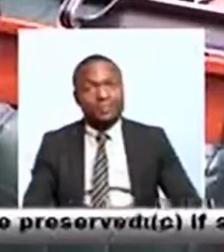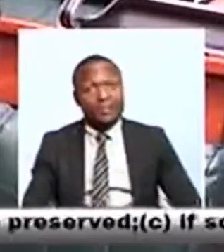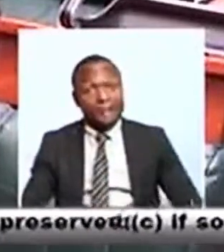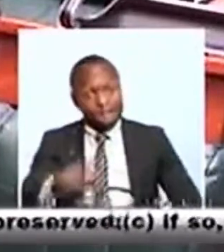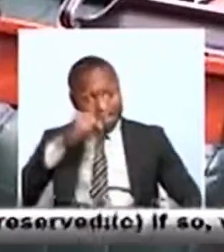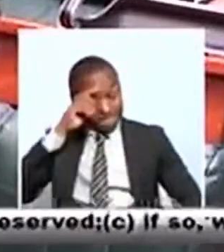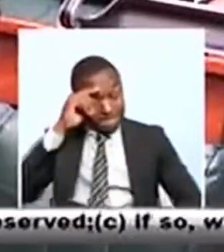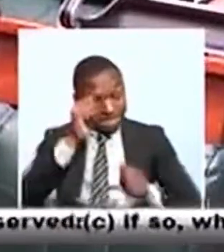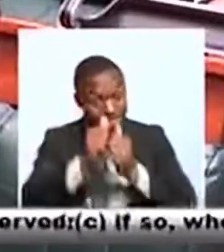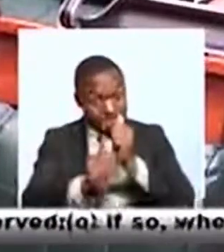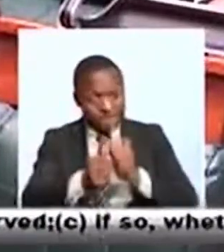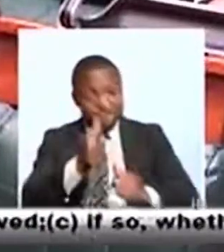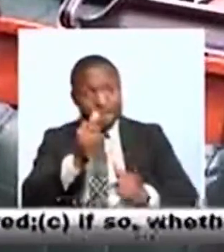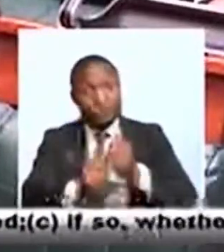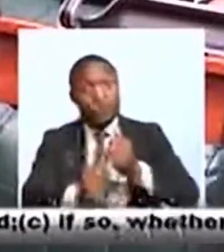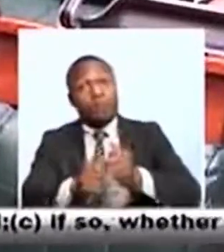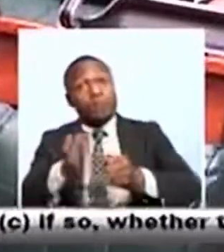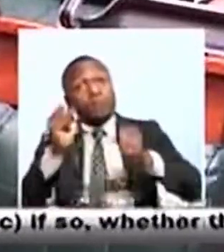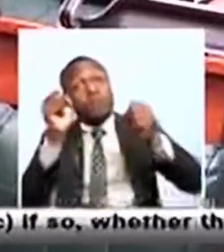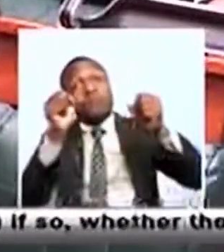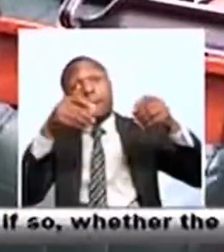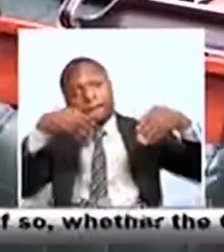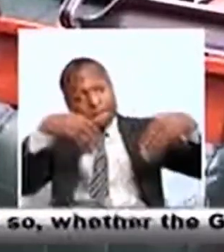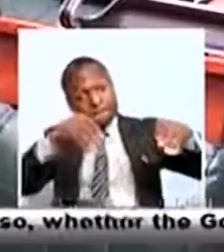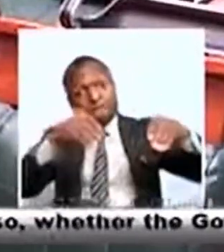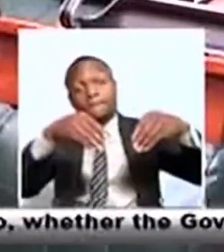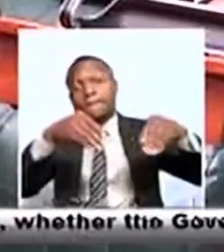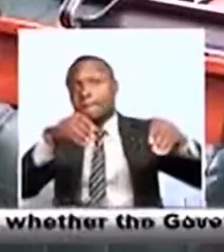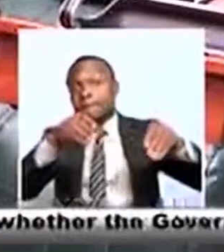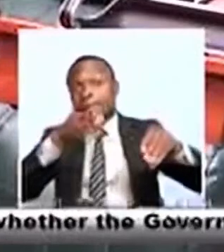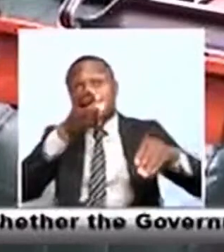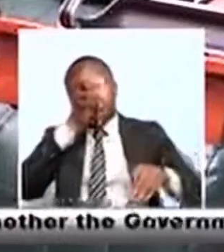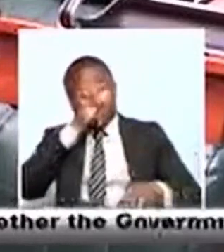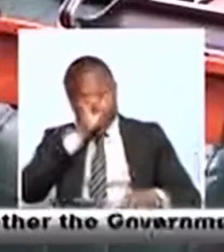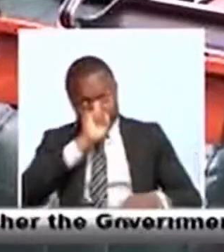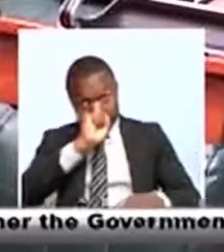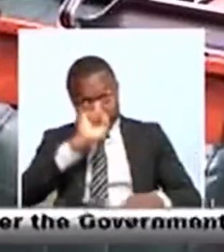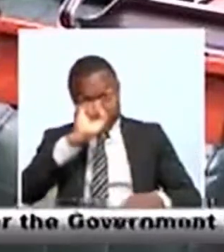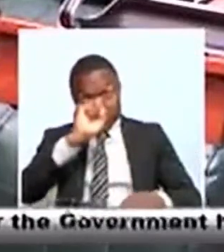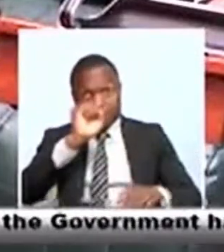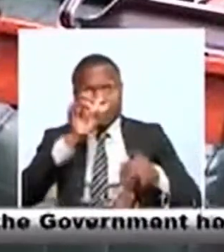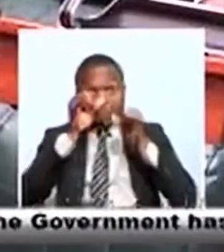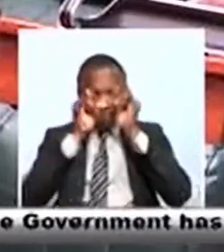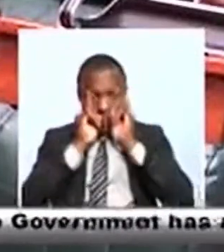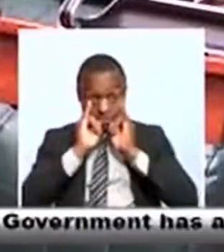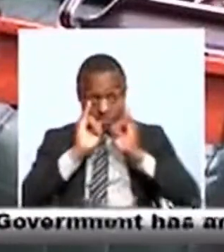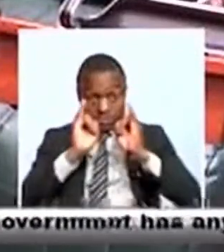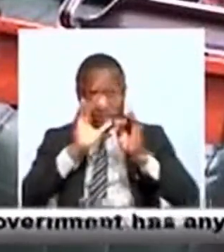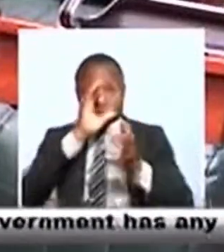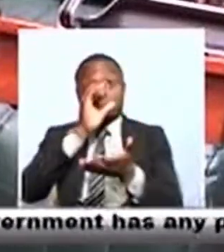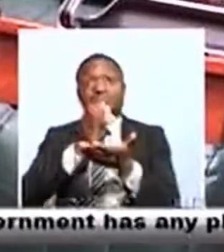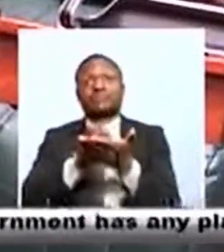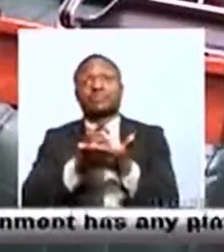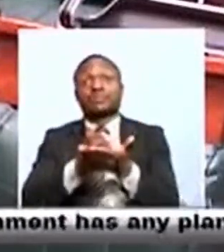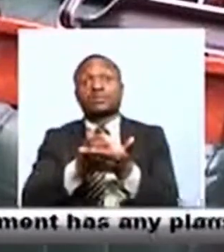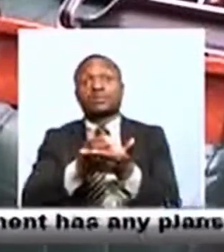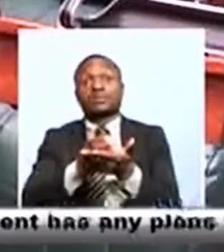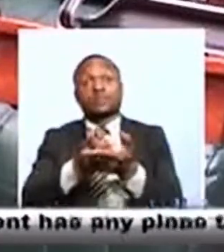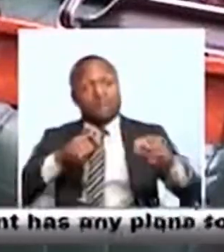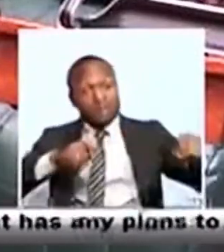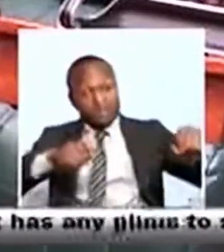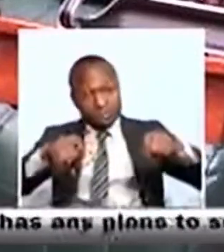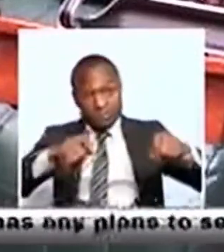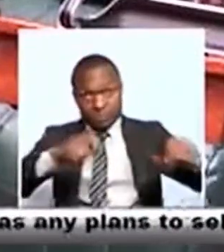because the disposal of rhino horns and elephant tusks are usually governed by international